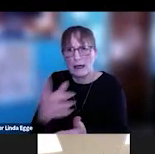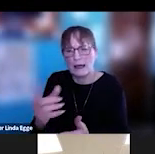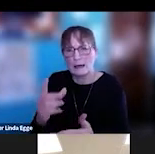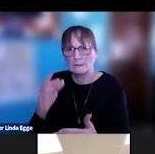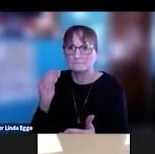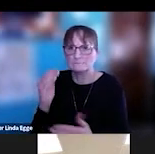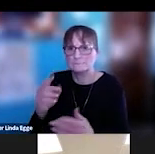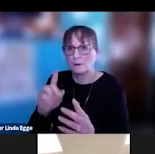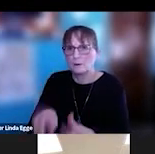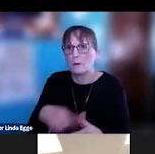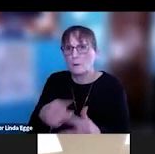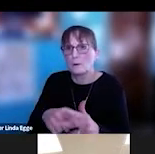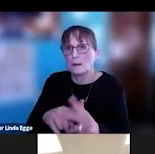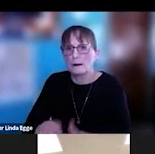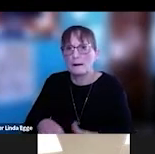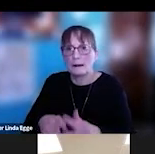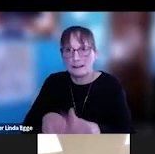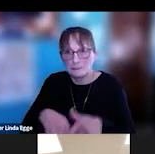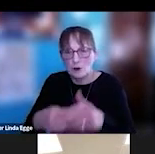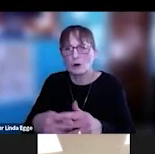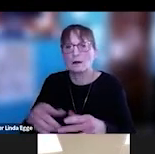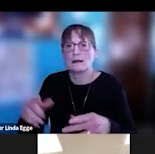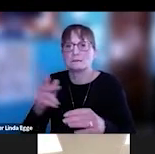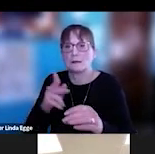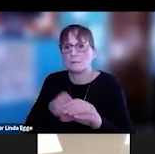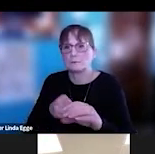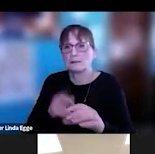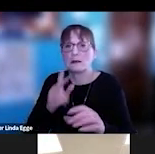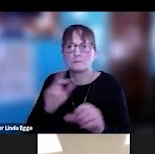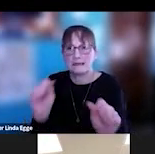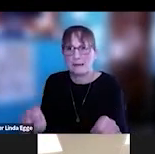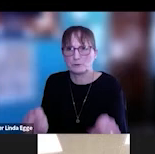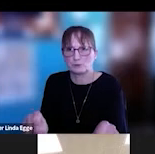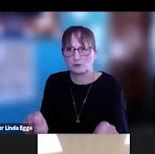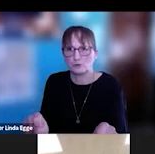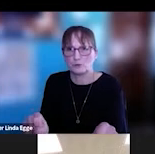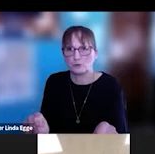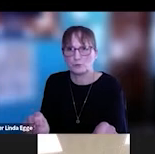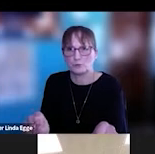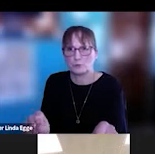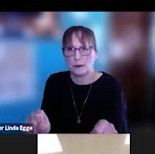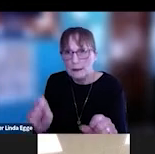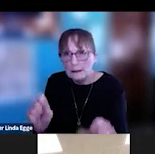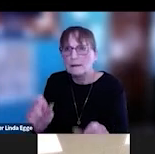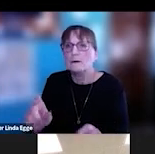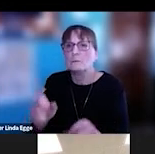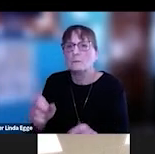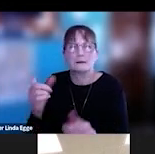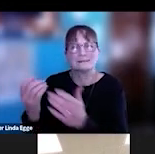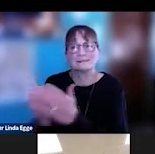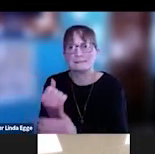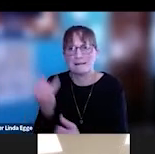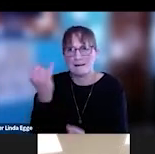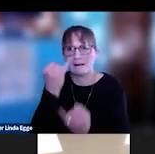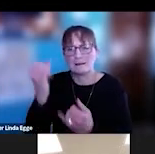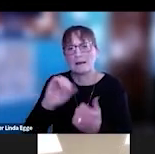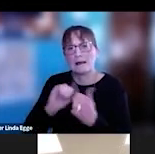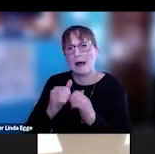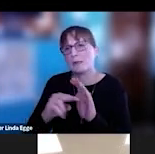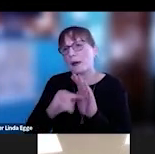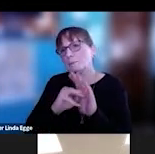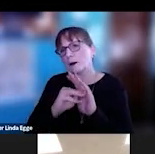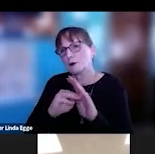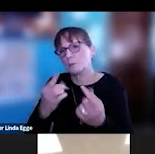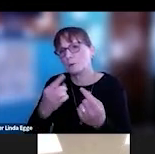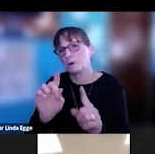I started as a participant and was able to get an idea of how the model worked, where cases would be